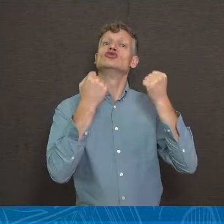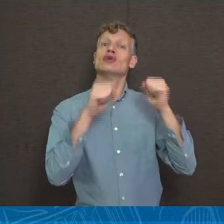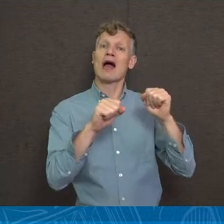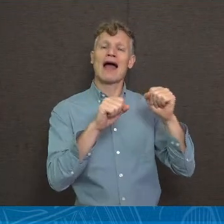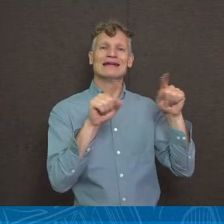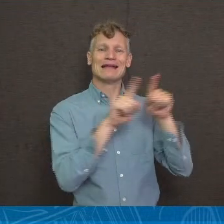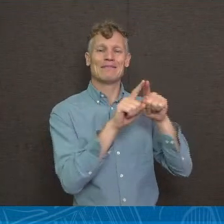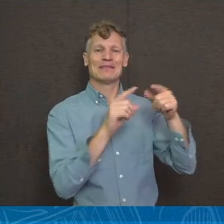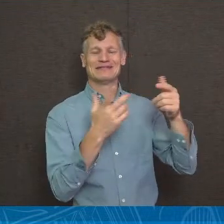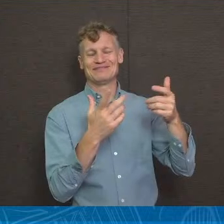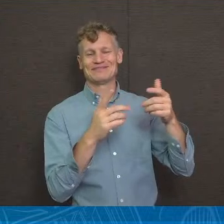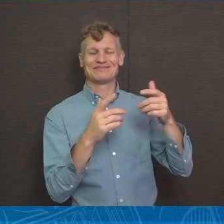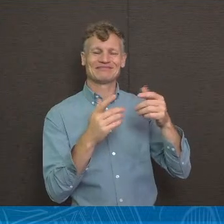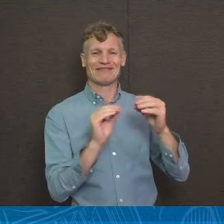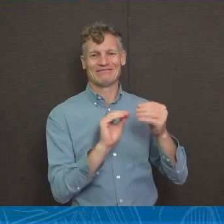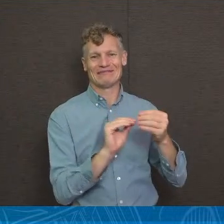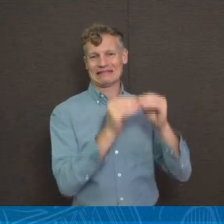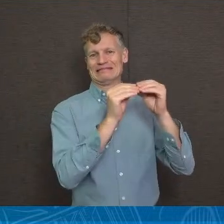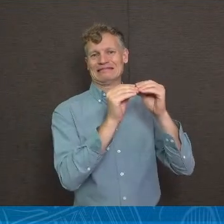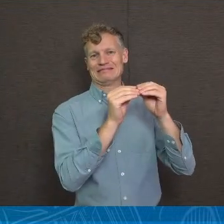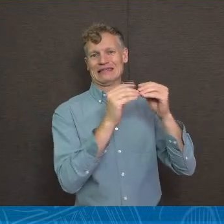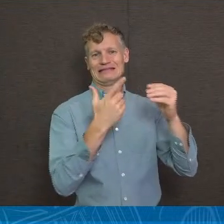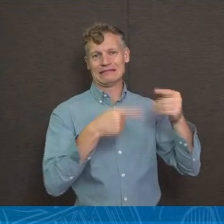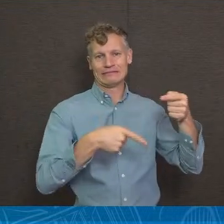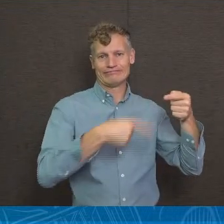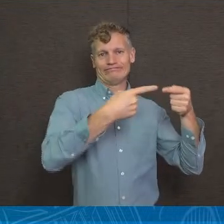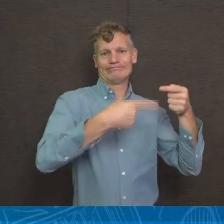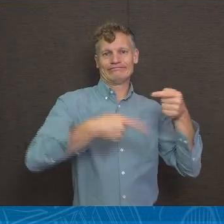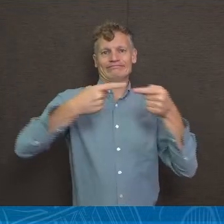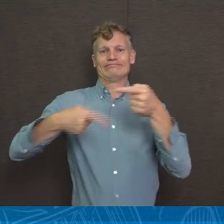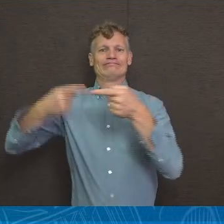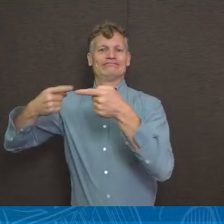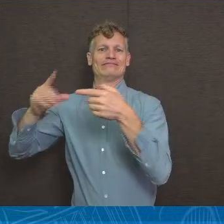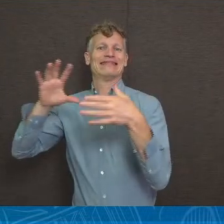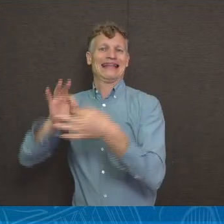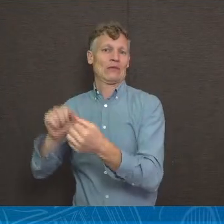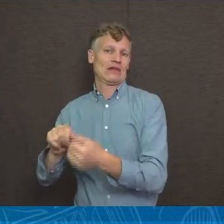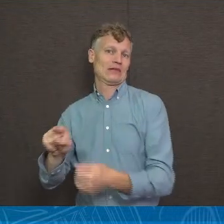protection during risks and emergencies,